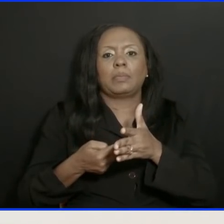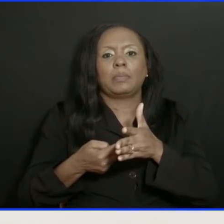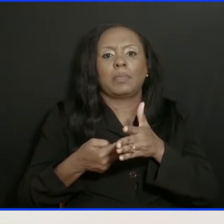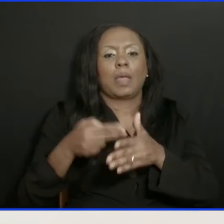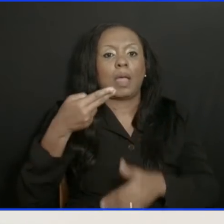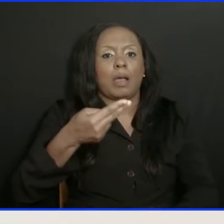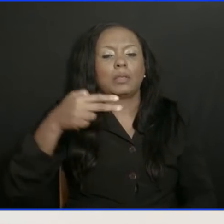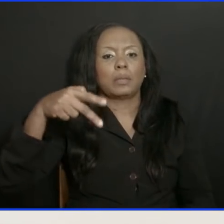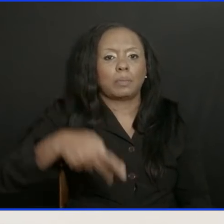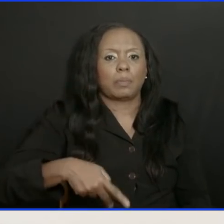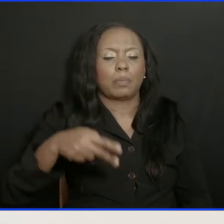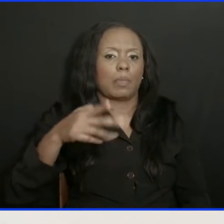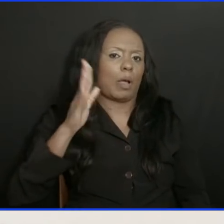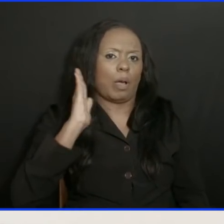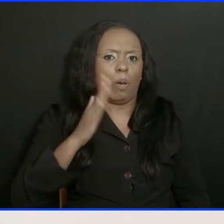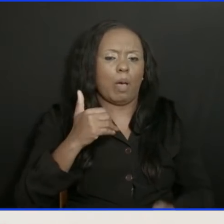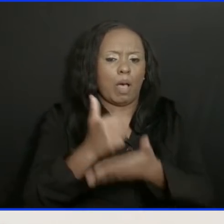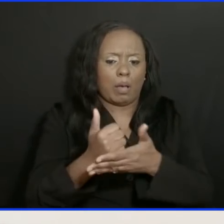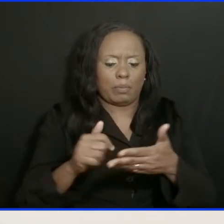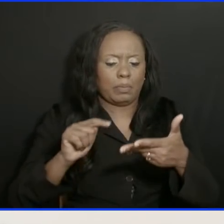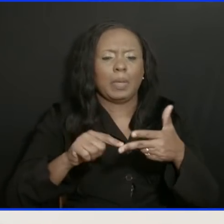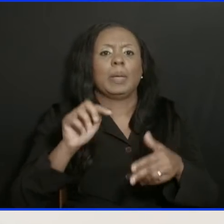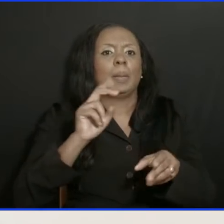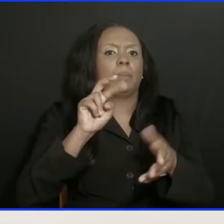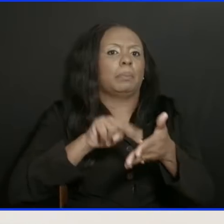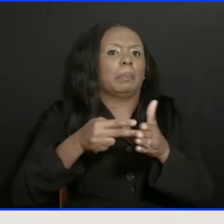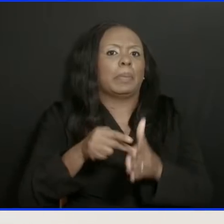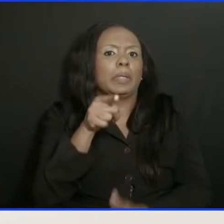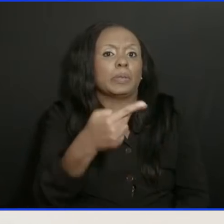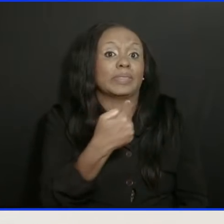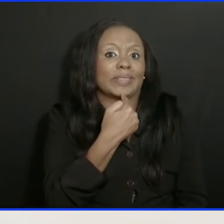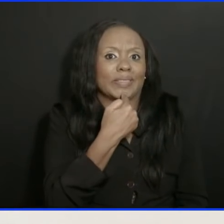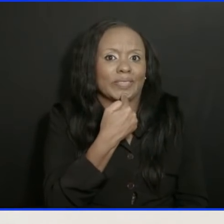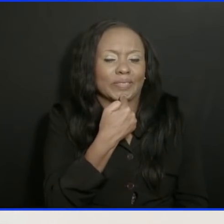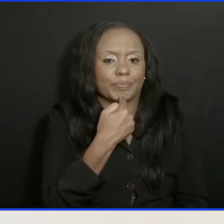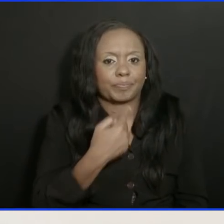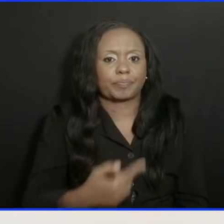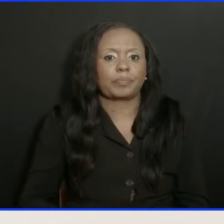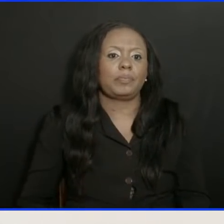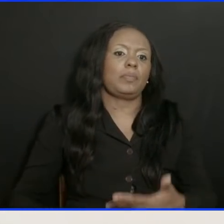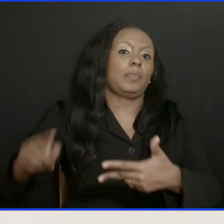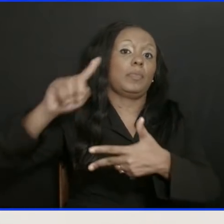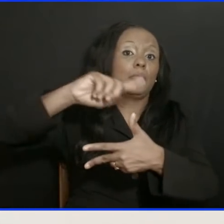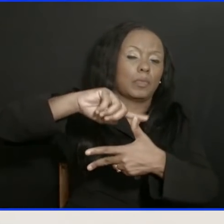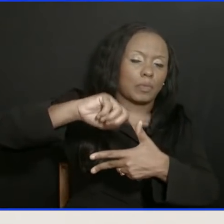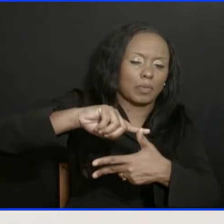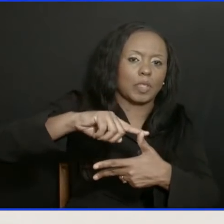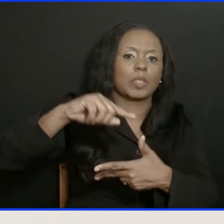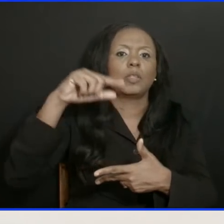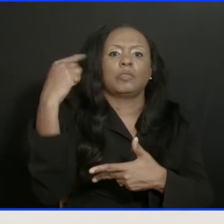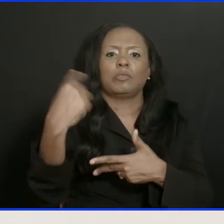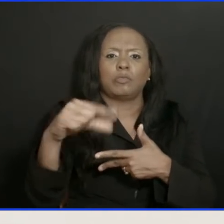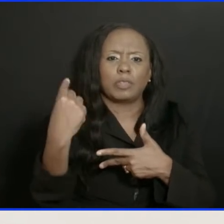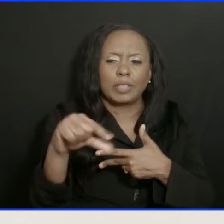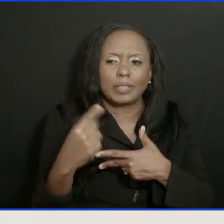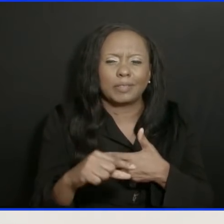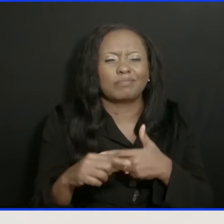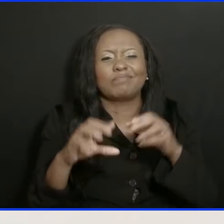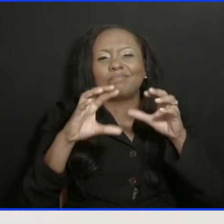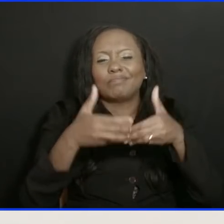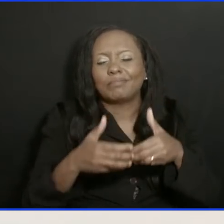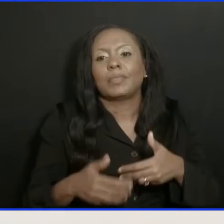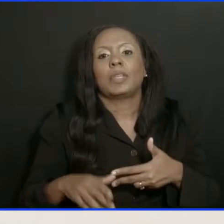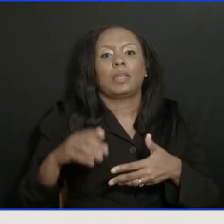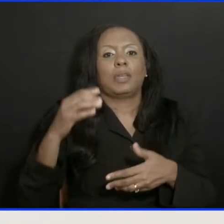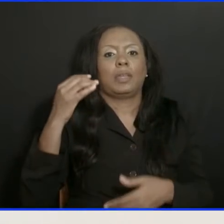Point or any such isolation facilities. The greens are individuals who are